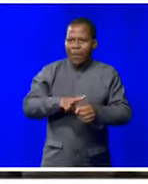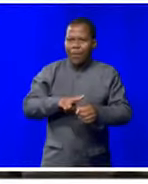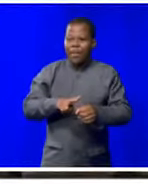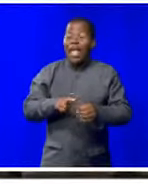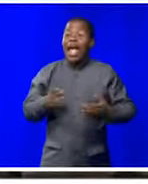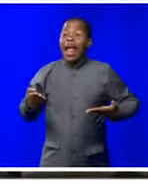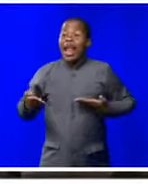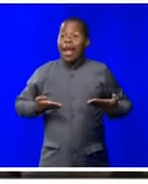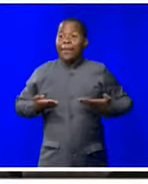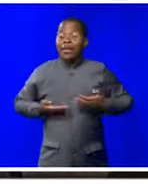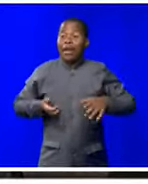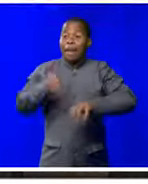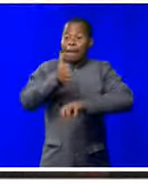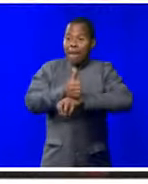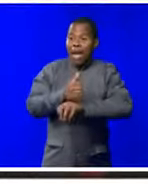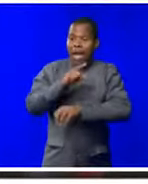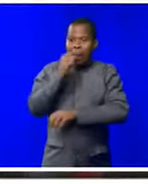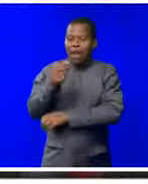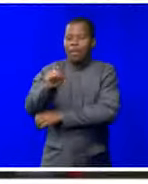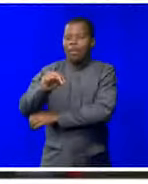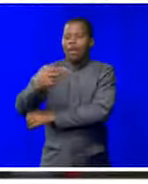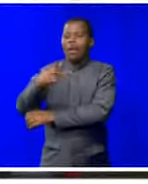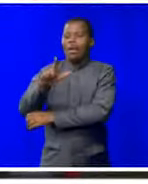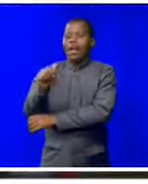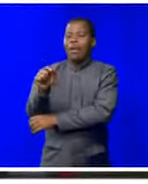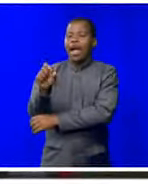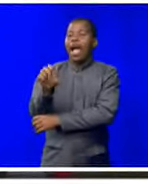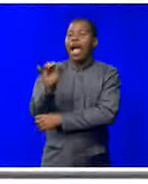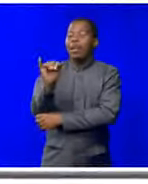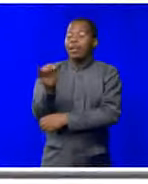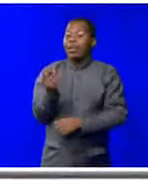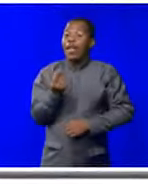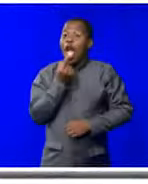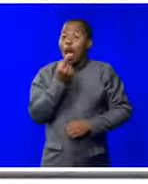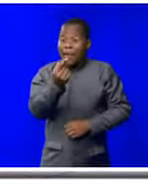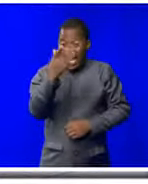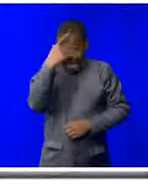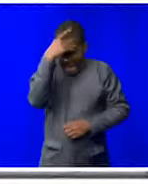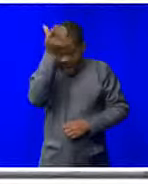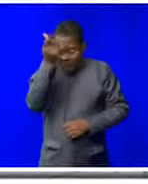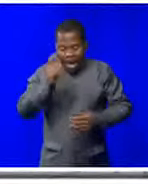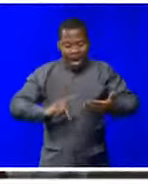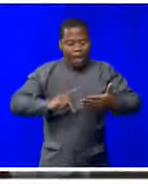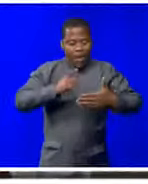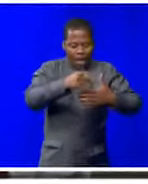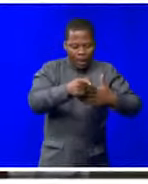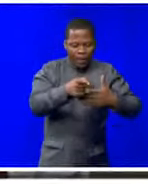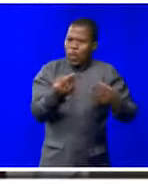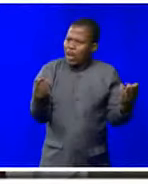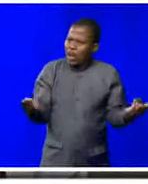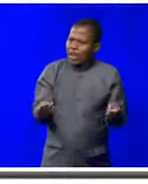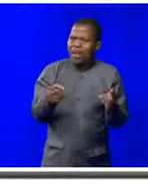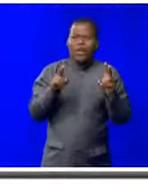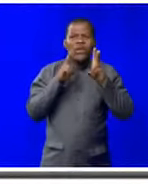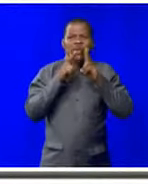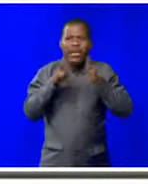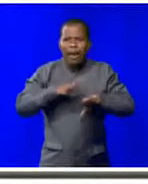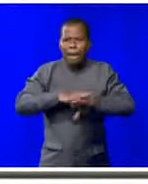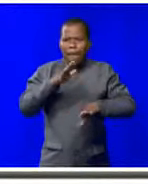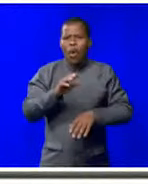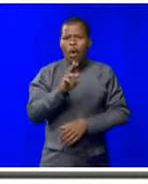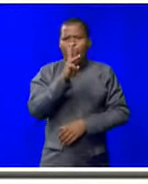all highlighted that the tour is in line with the government initiative of attracting different tourists. Sathi futhi